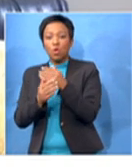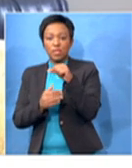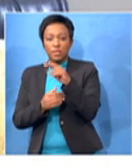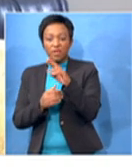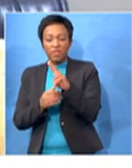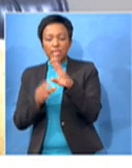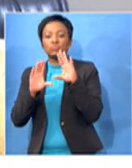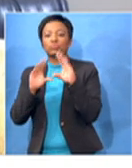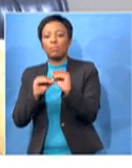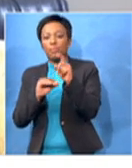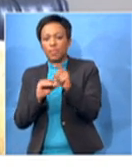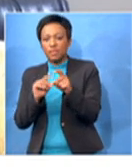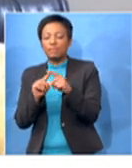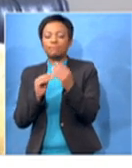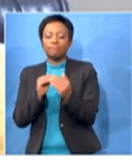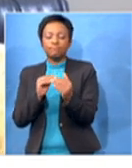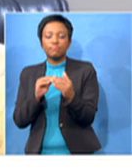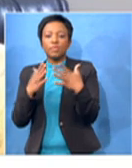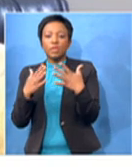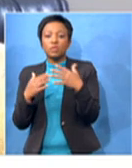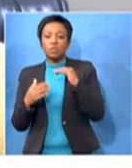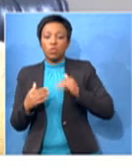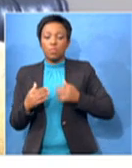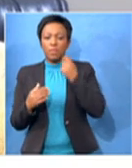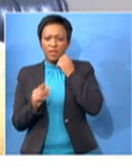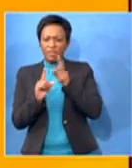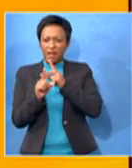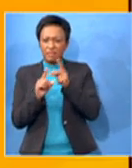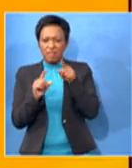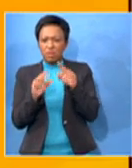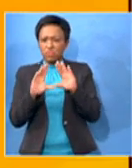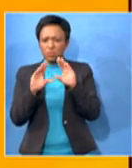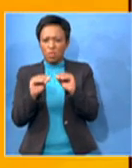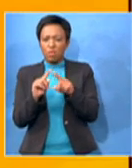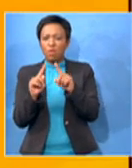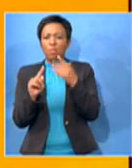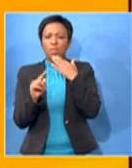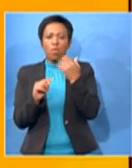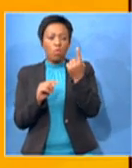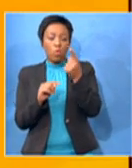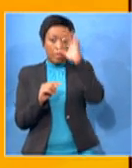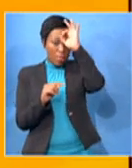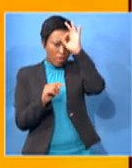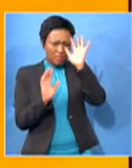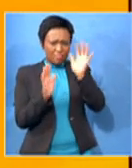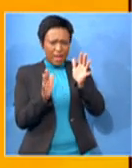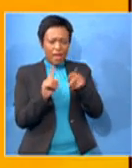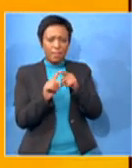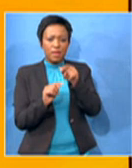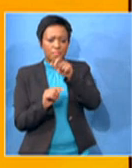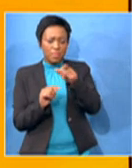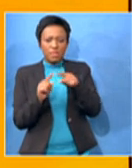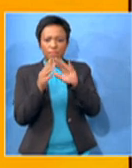And we certainly hope that that gender-based violence, since it cannot be dealt alone by the law enforcement agencies, but the perpetrators and